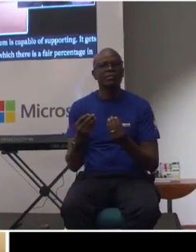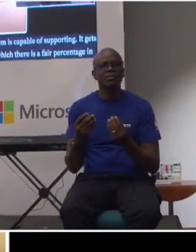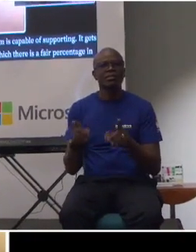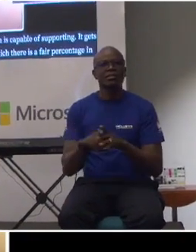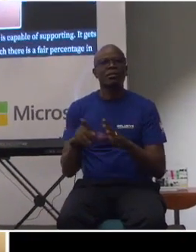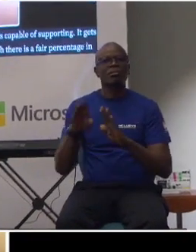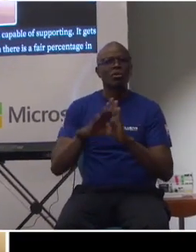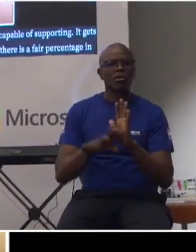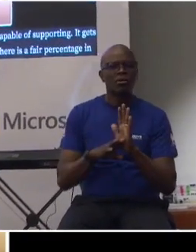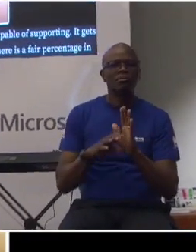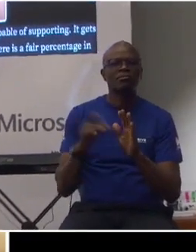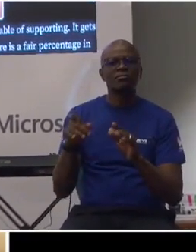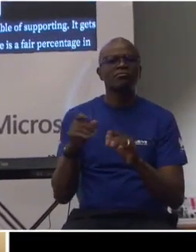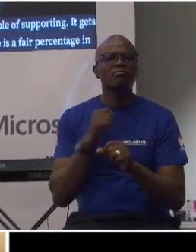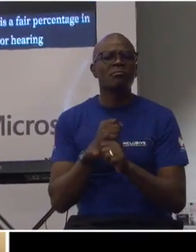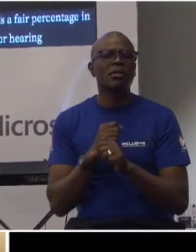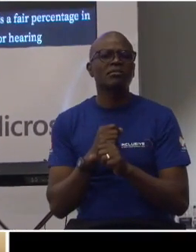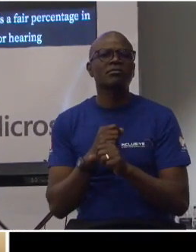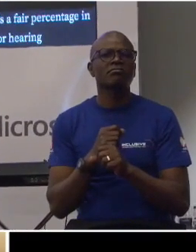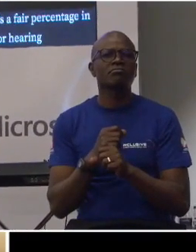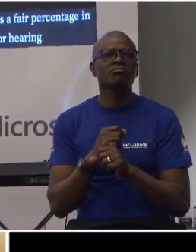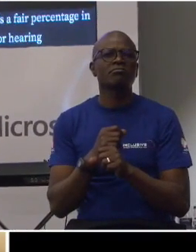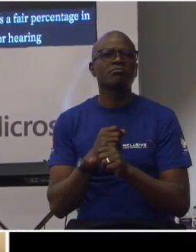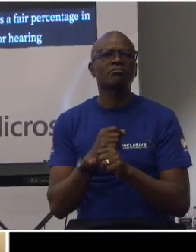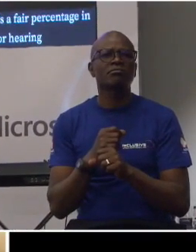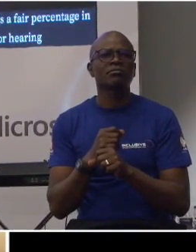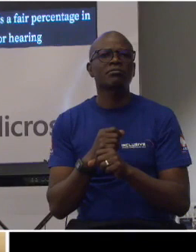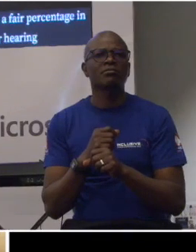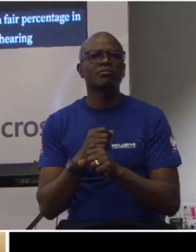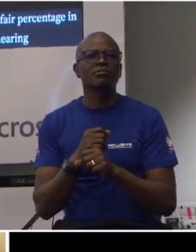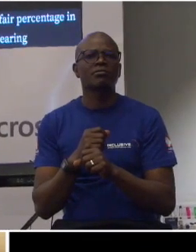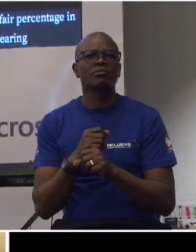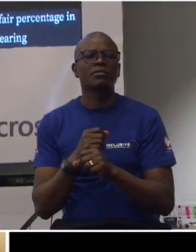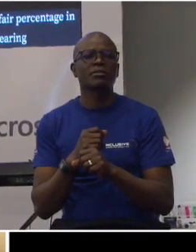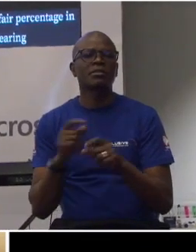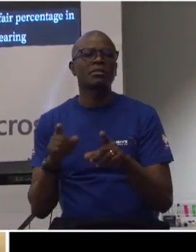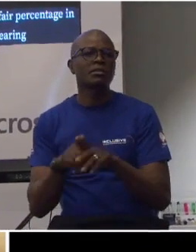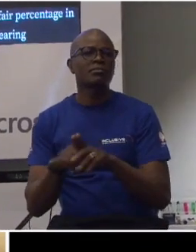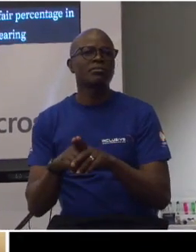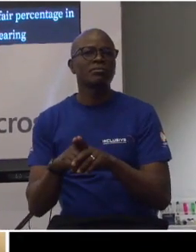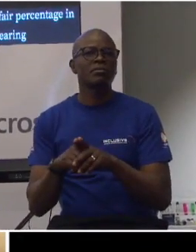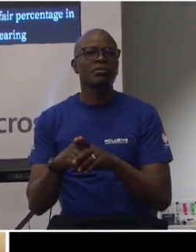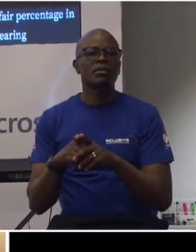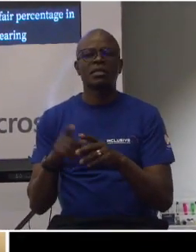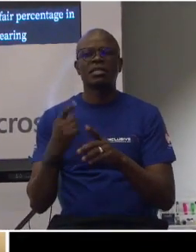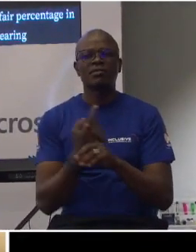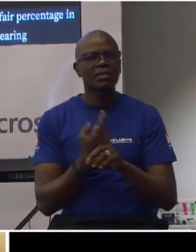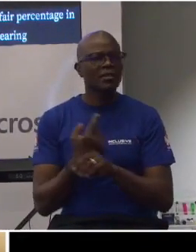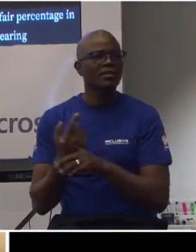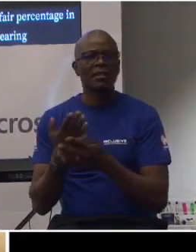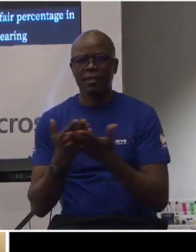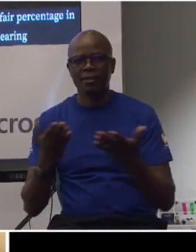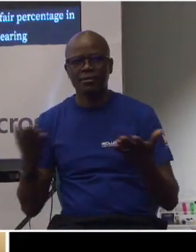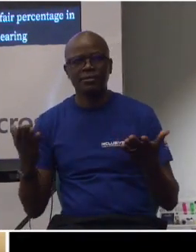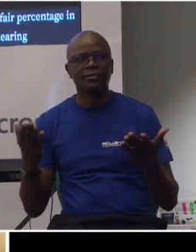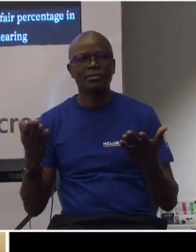who designed the interfaces to their applications haven't understood or taken into account the kinds of accommodations that are needed.